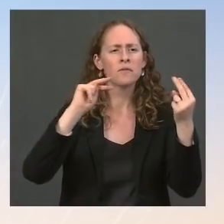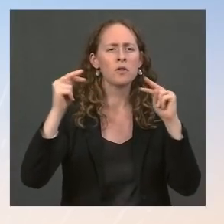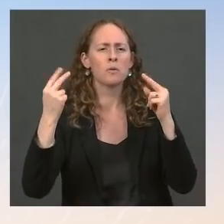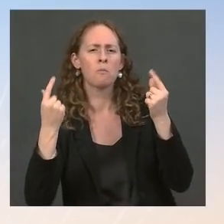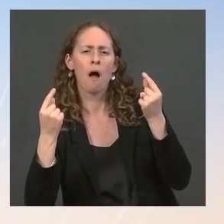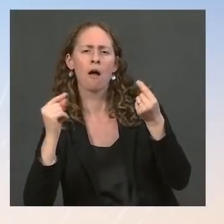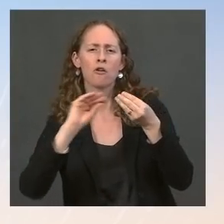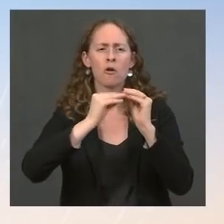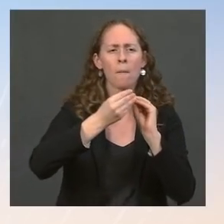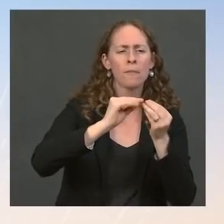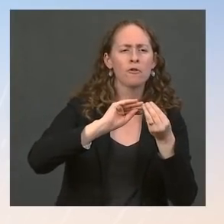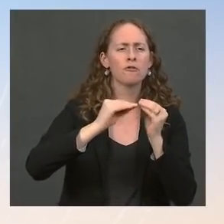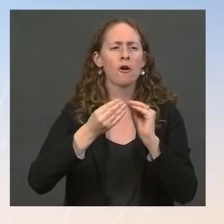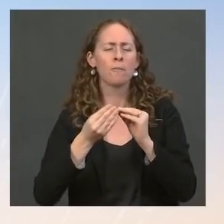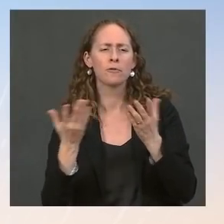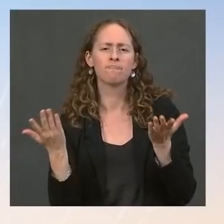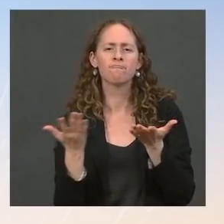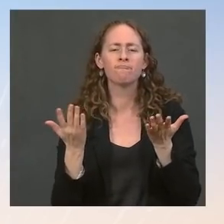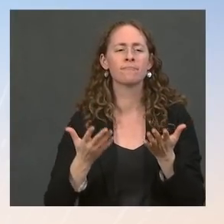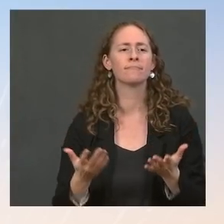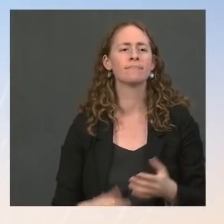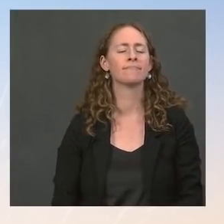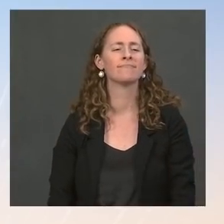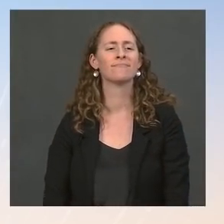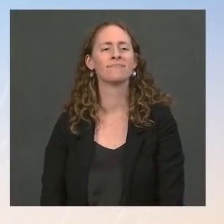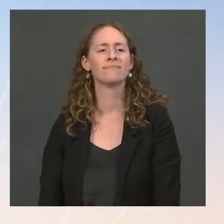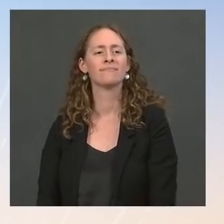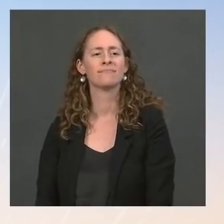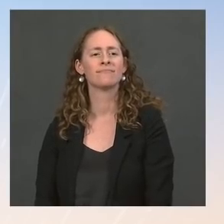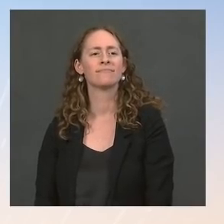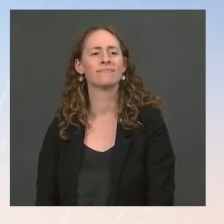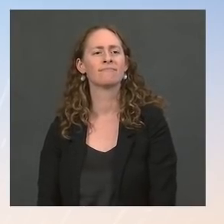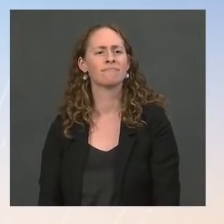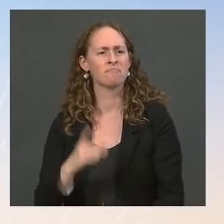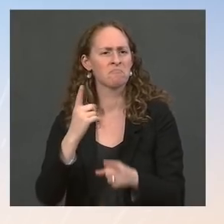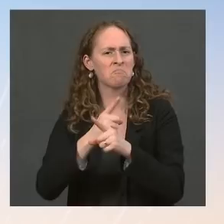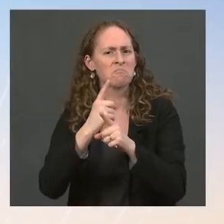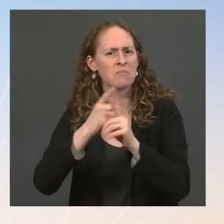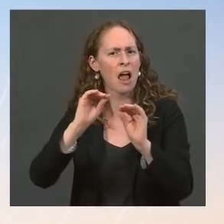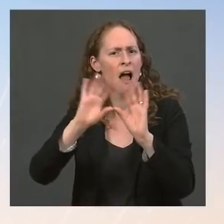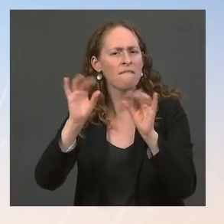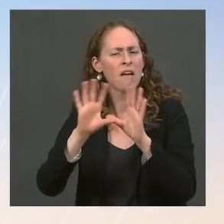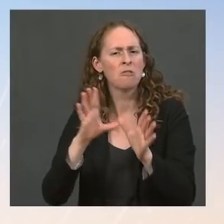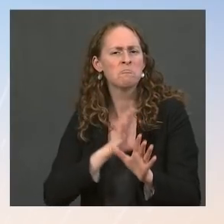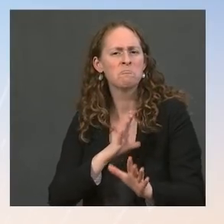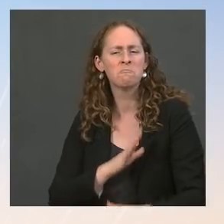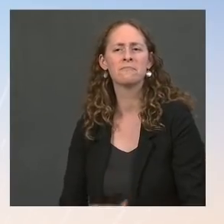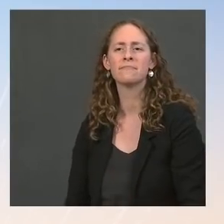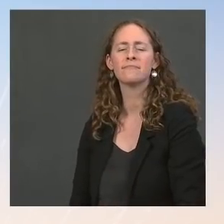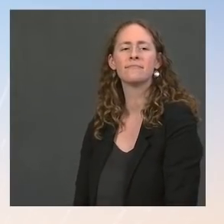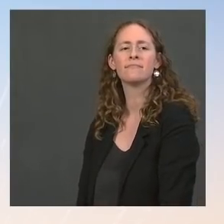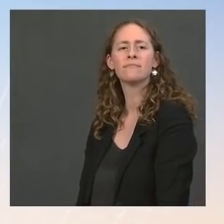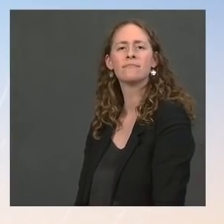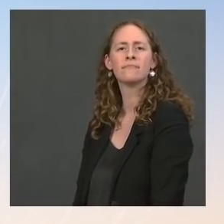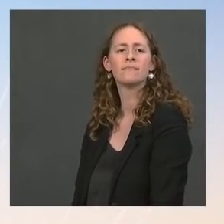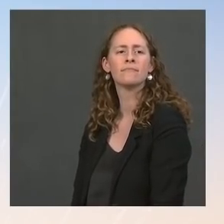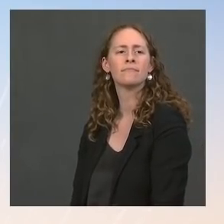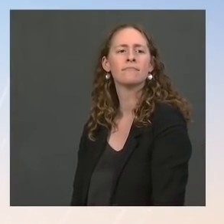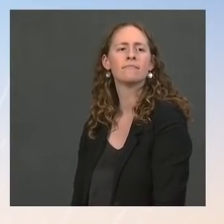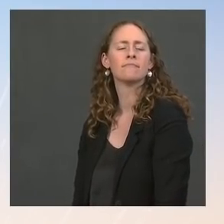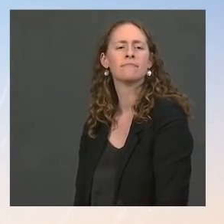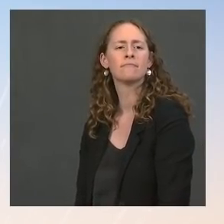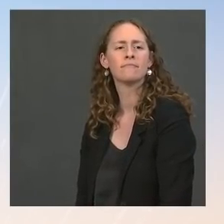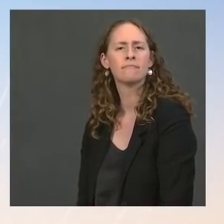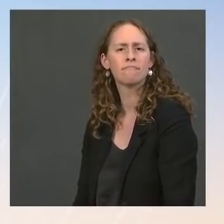including within a caucus, to be clarified. And then on the debt ceiling, you've said that the president has engaged hundreds of times with lawmakers on